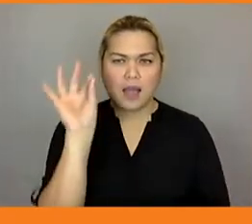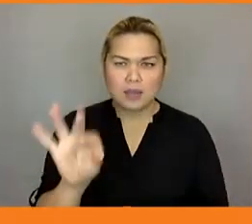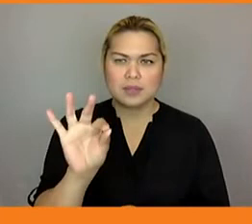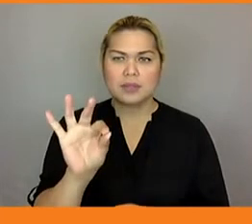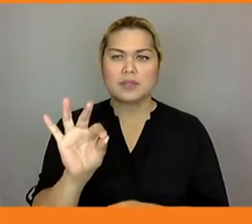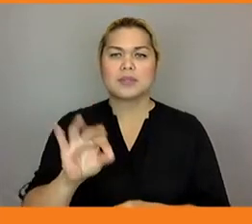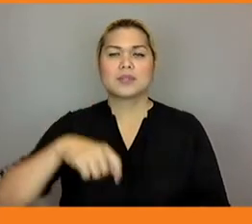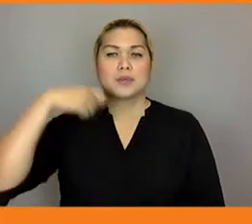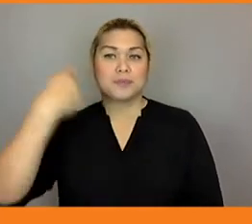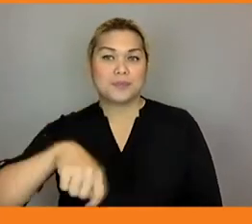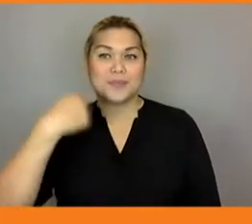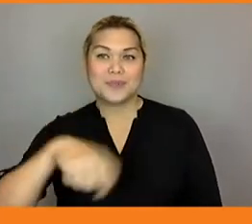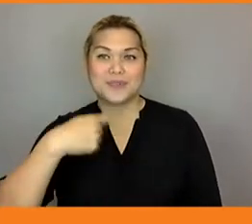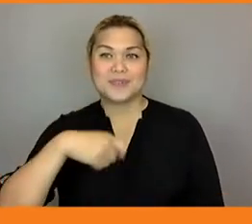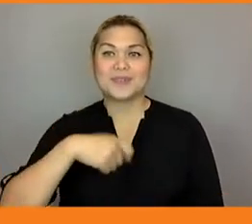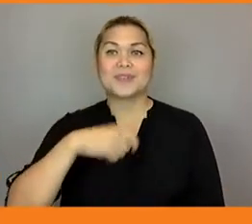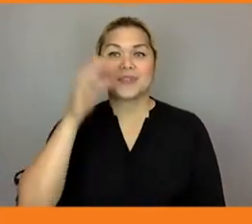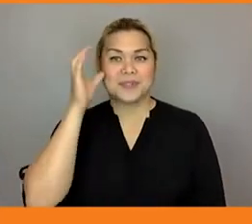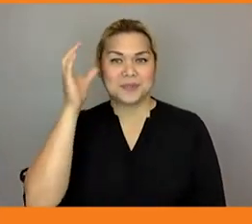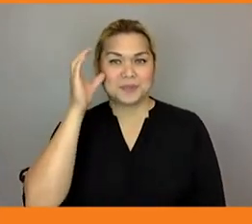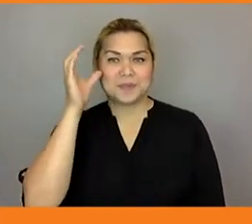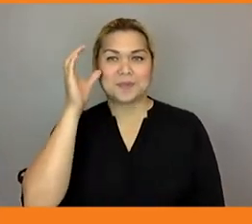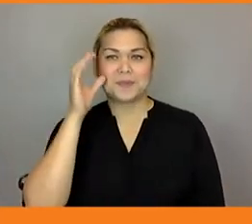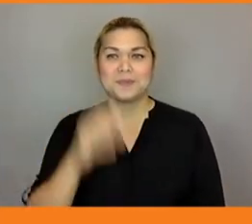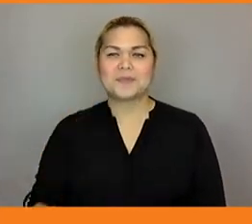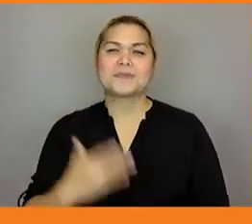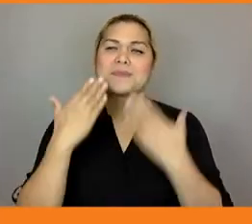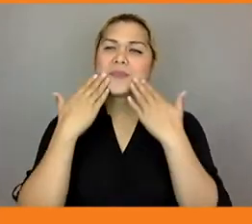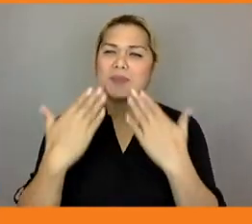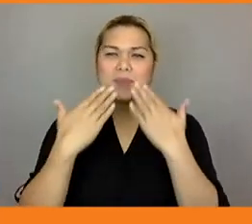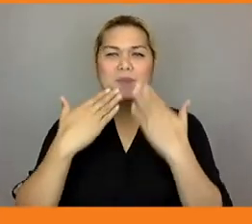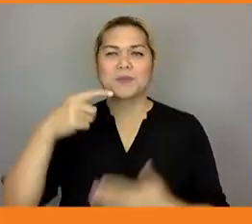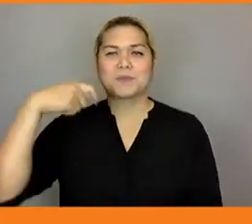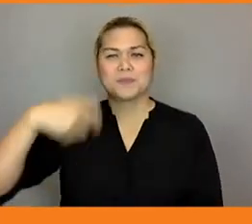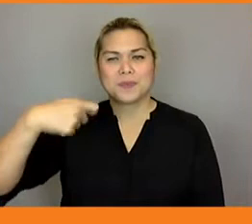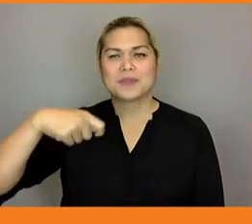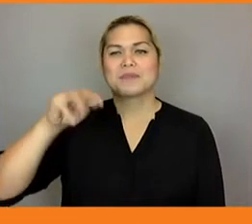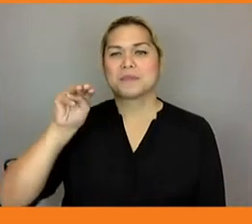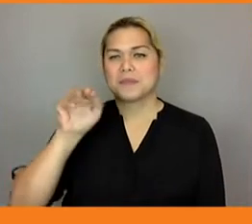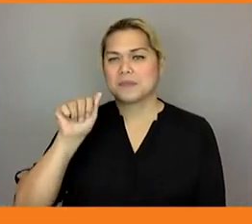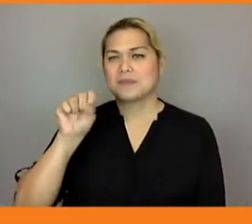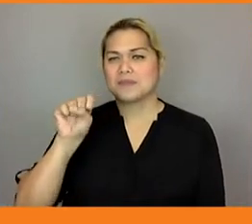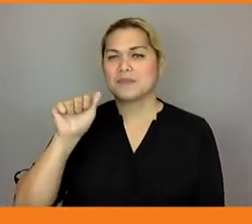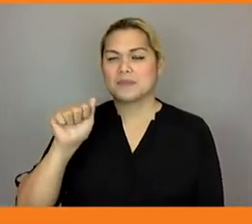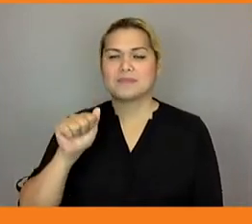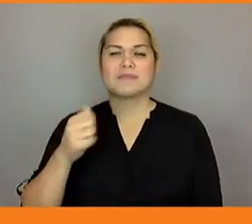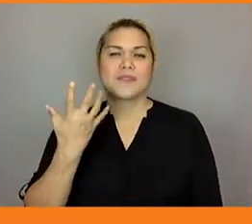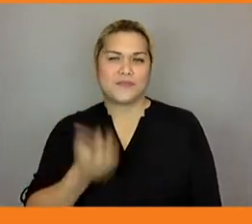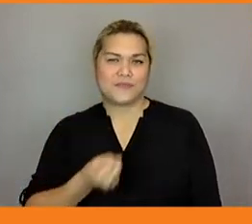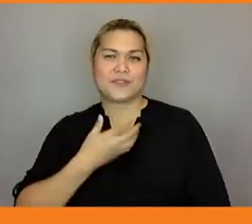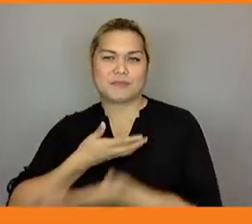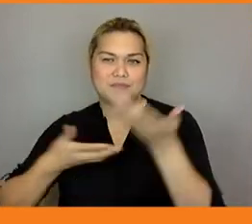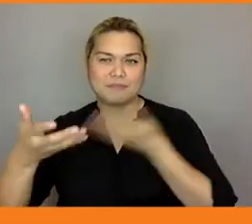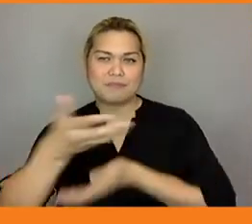Well, thank you. Thank you, President Masa, for your continued dialogue with the trade unions and CSOs. The ITUC Asia Pacific